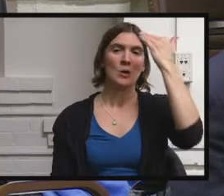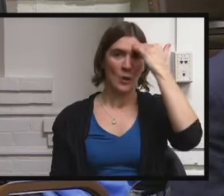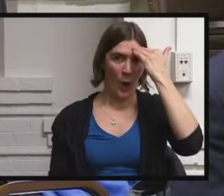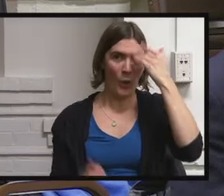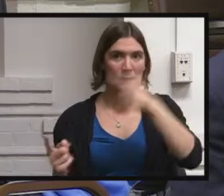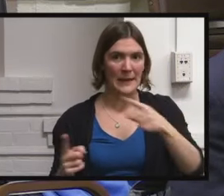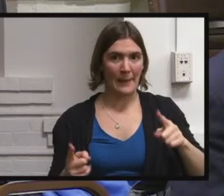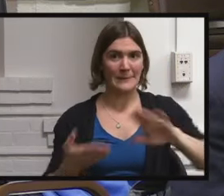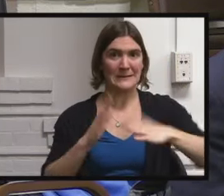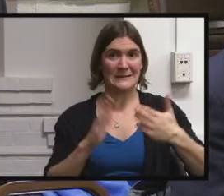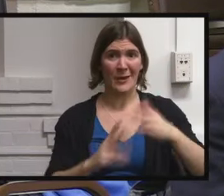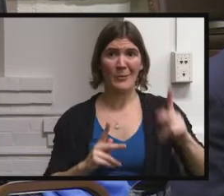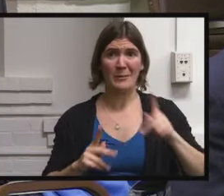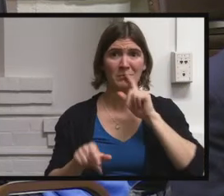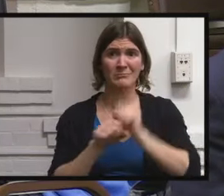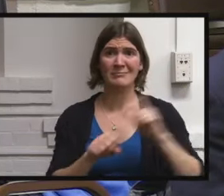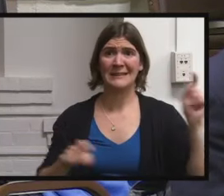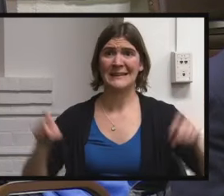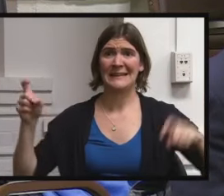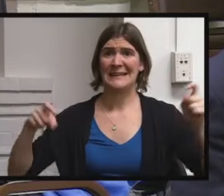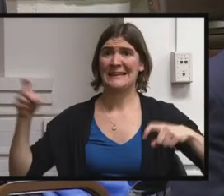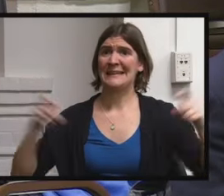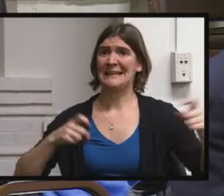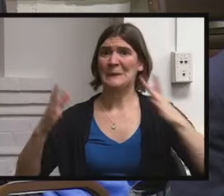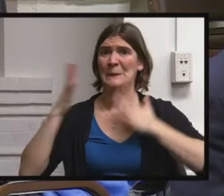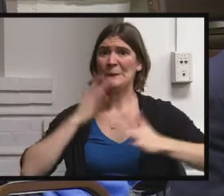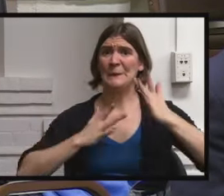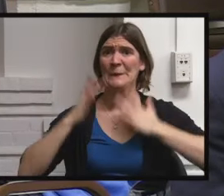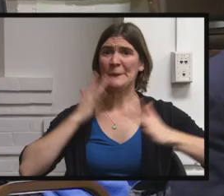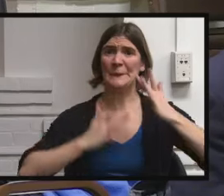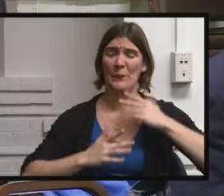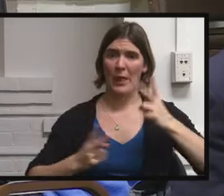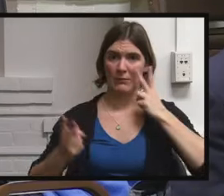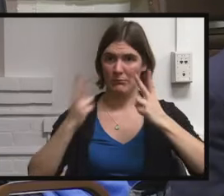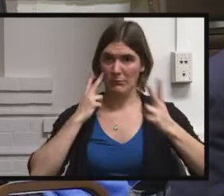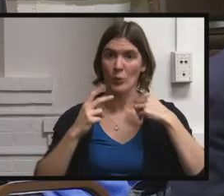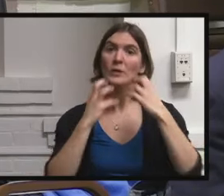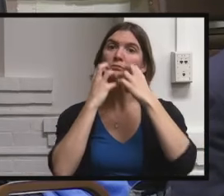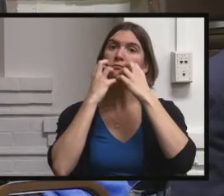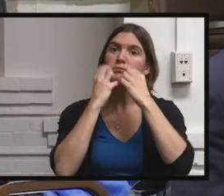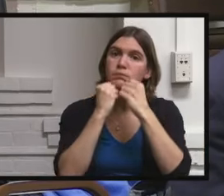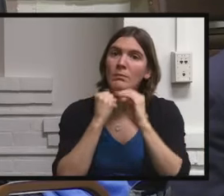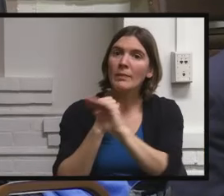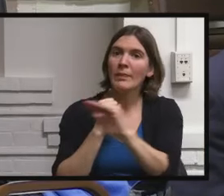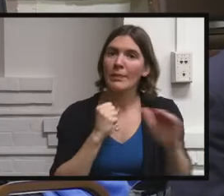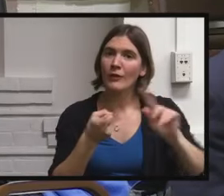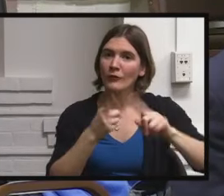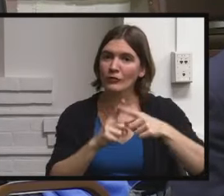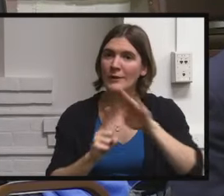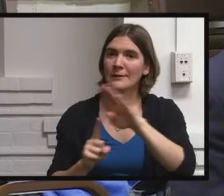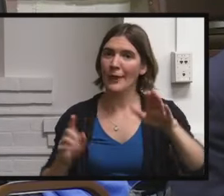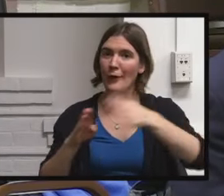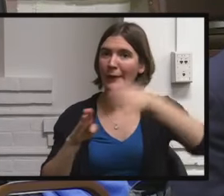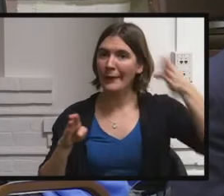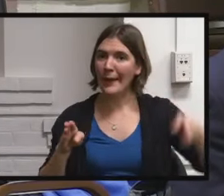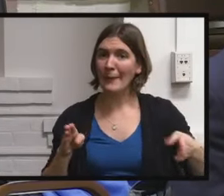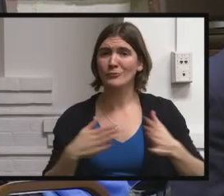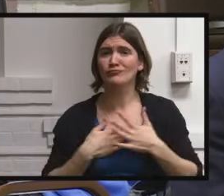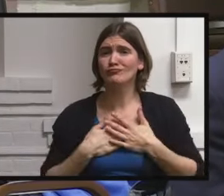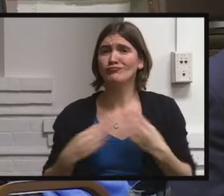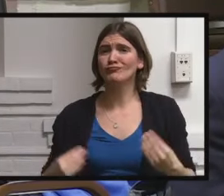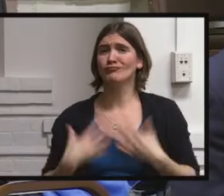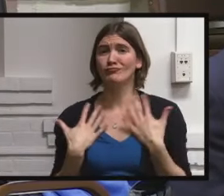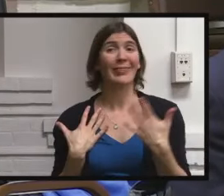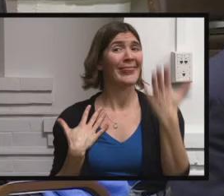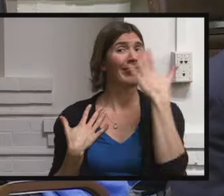that people on the front line see day by day, and to know that they care enough about their fellow human beings is extremely gratifying.